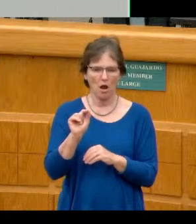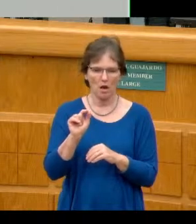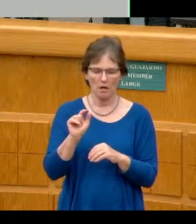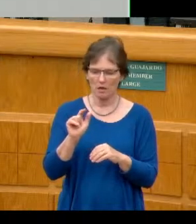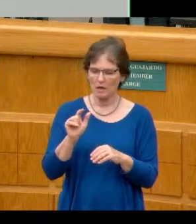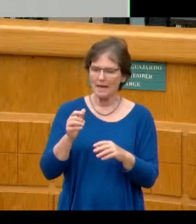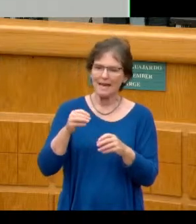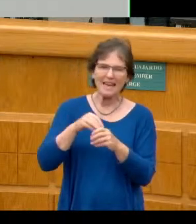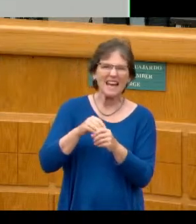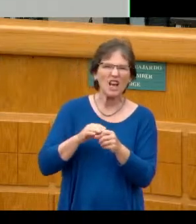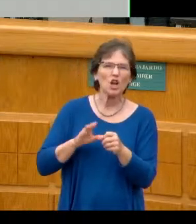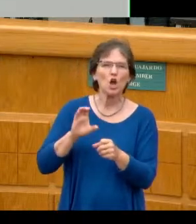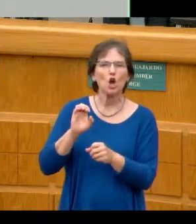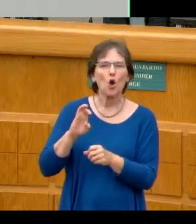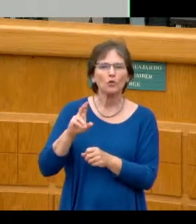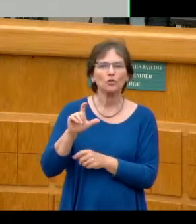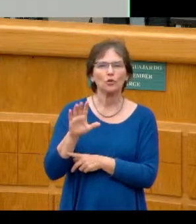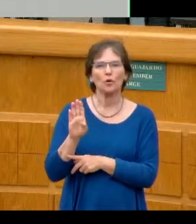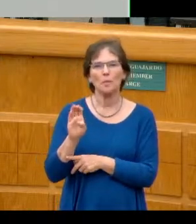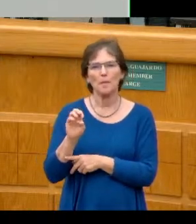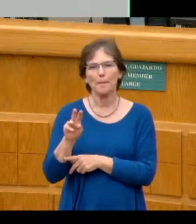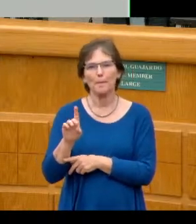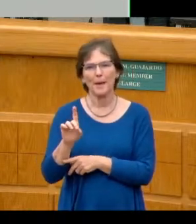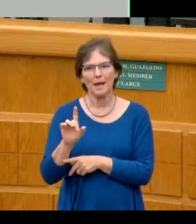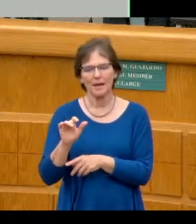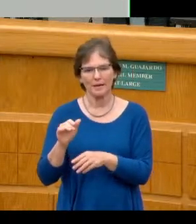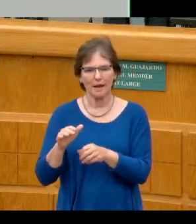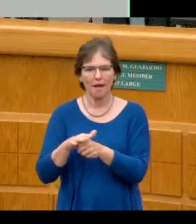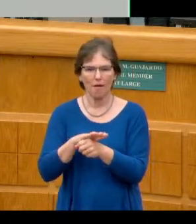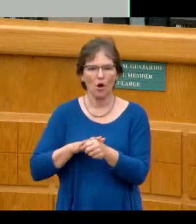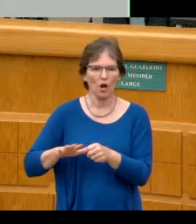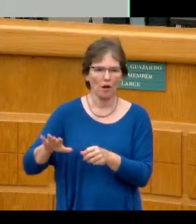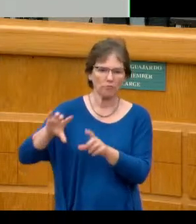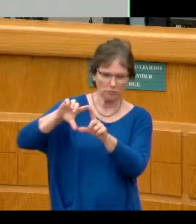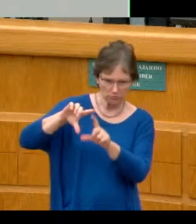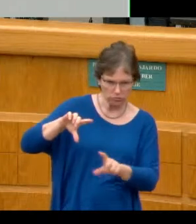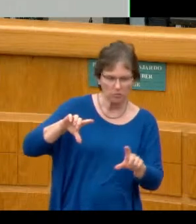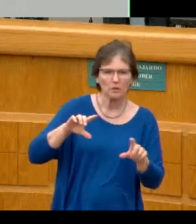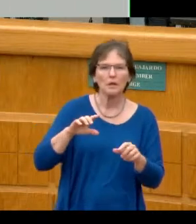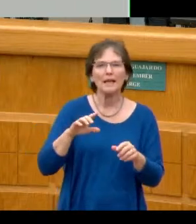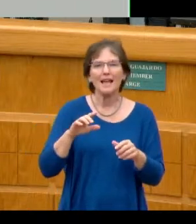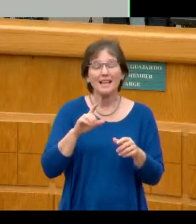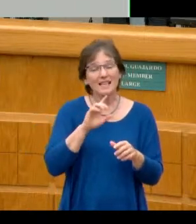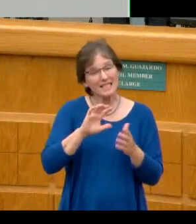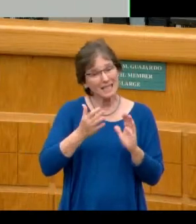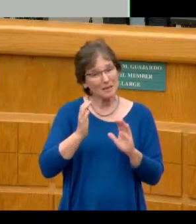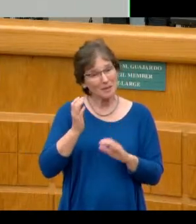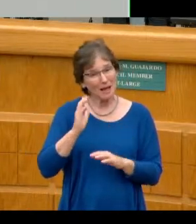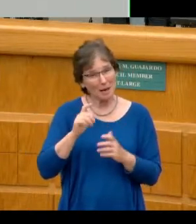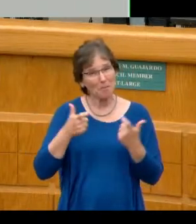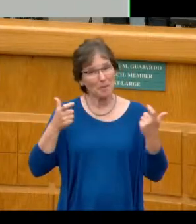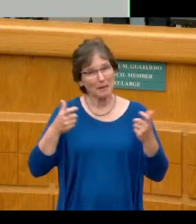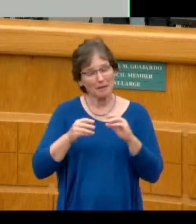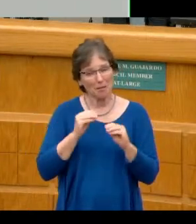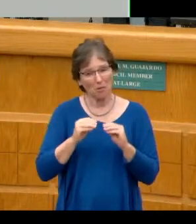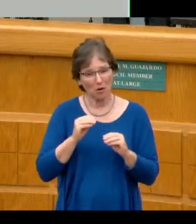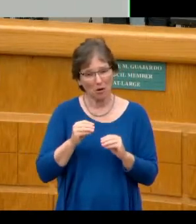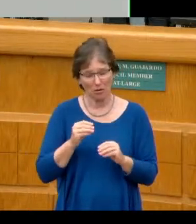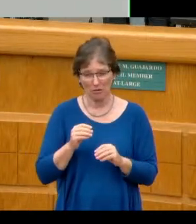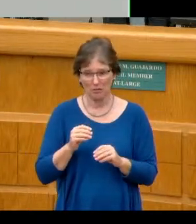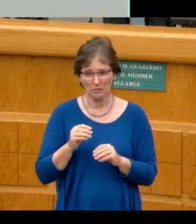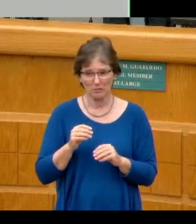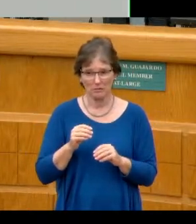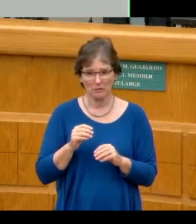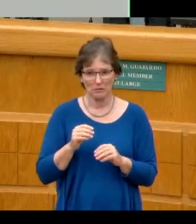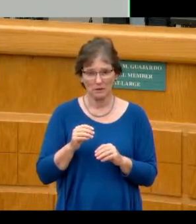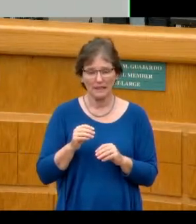ICU. There's not really a big movement downwards or upwards. There's a slight trend overall upwards in the hospitalizations in the Coastal